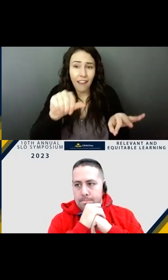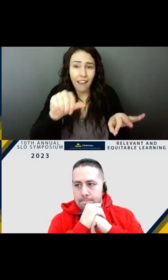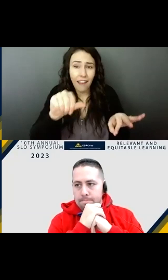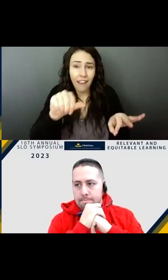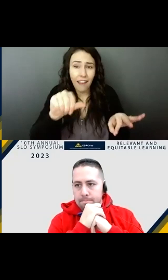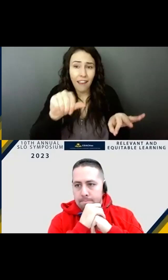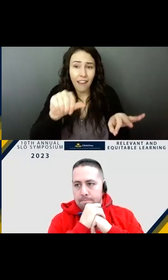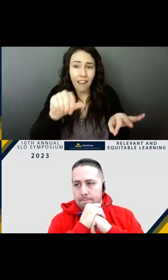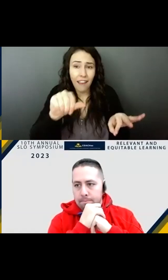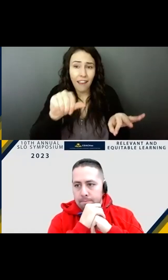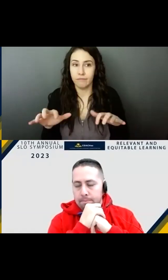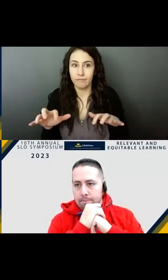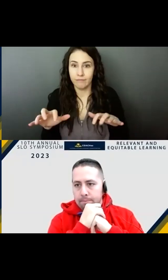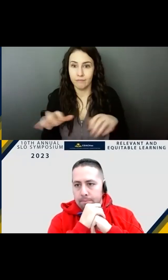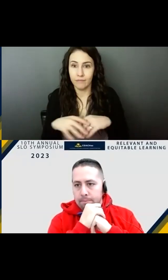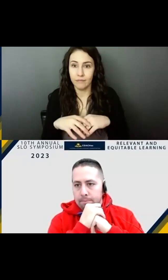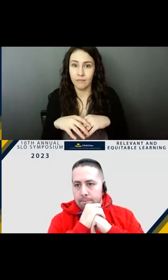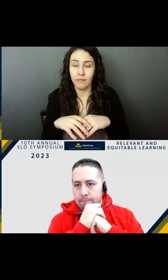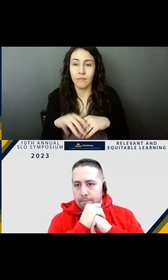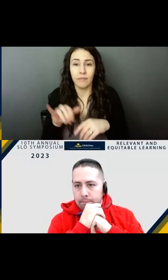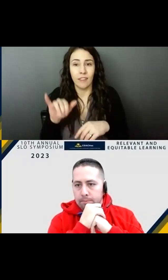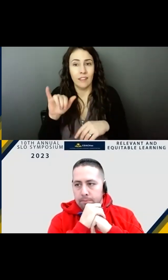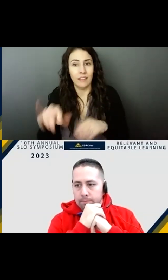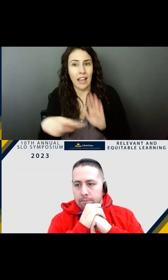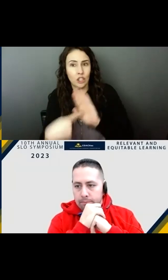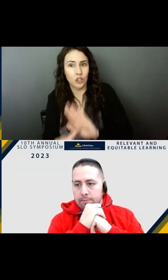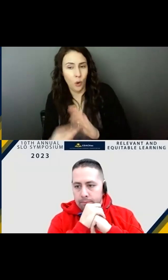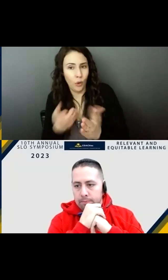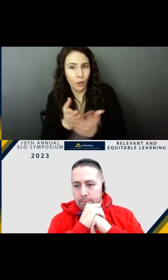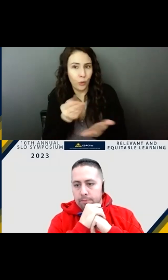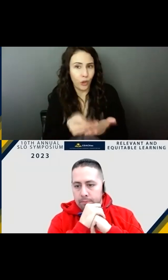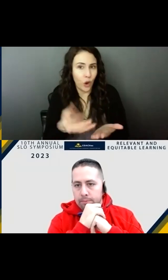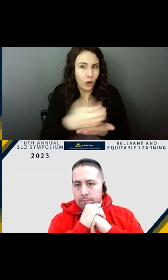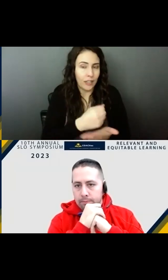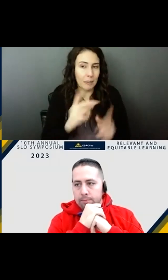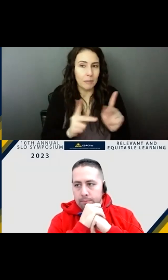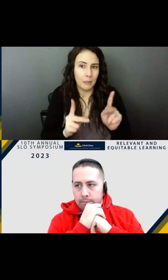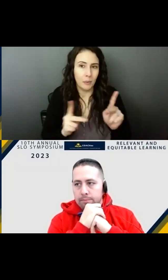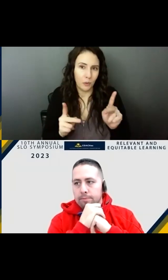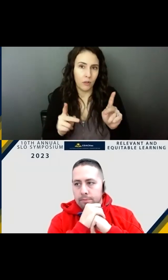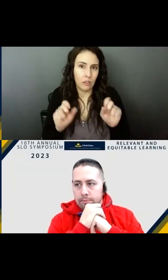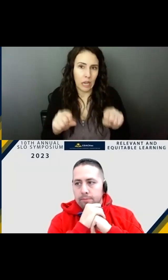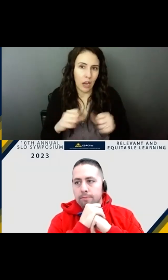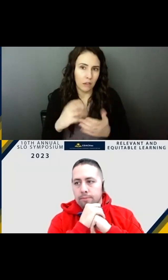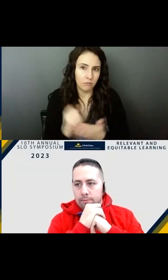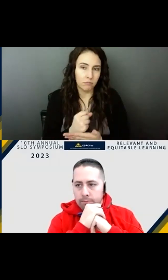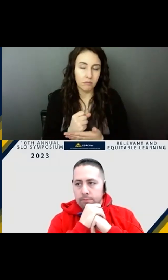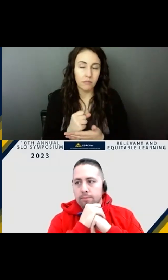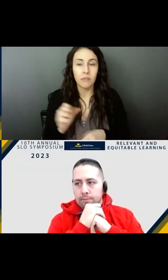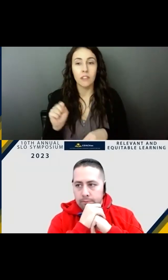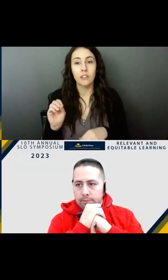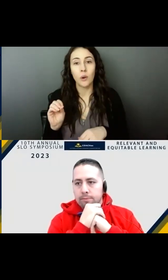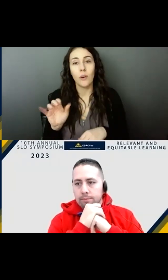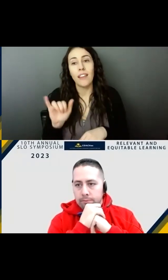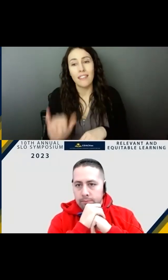difference in the earnings that people can obtain. So that's